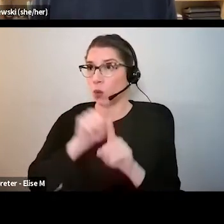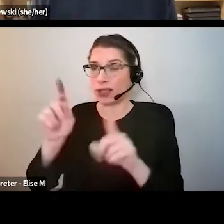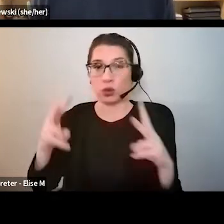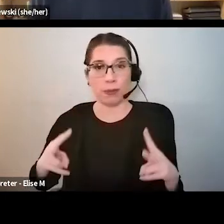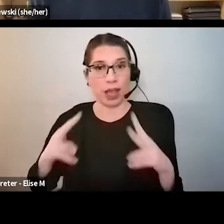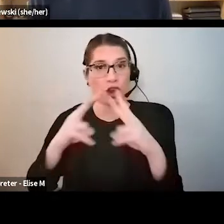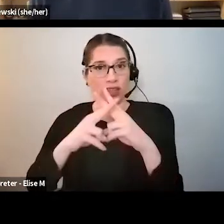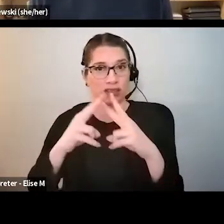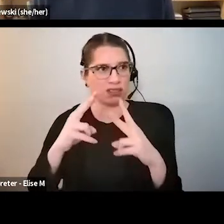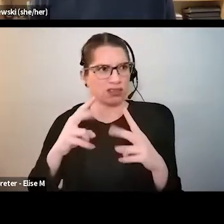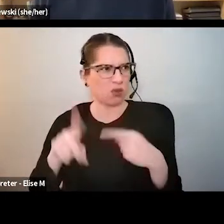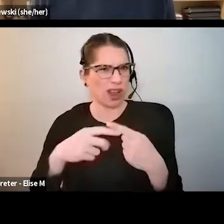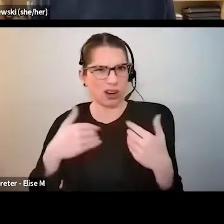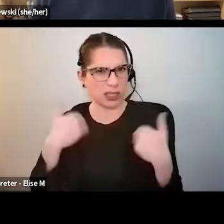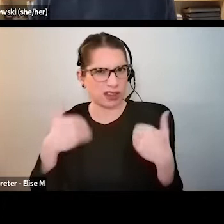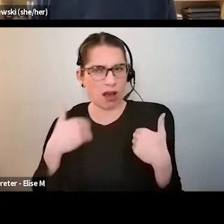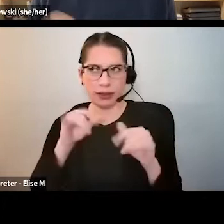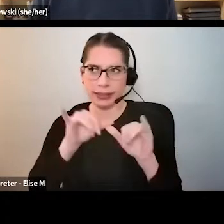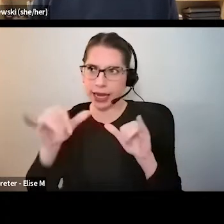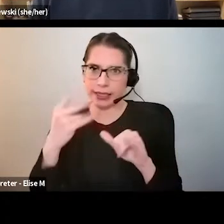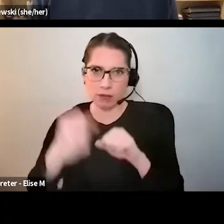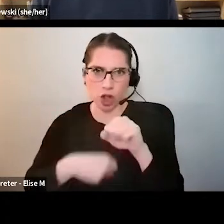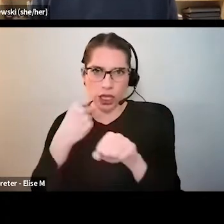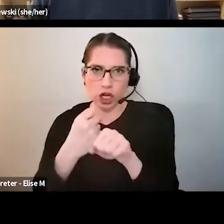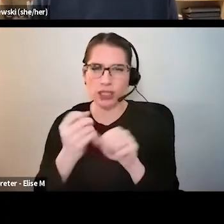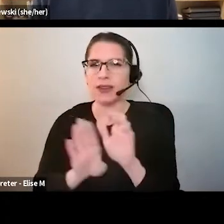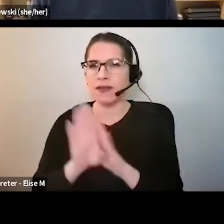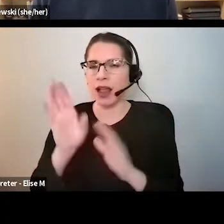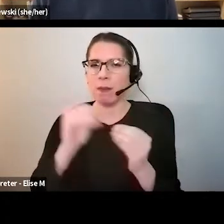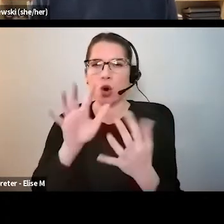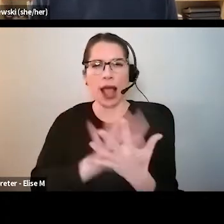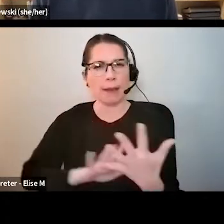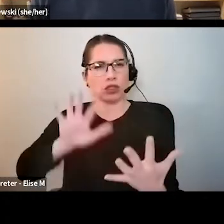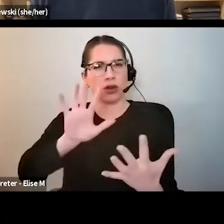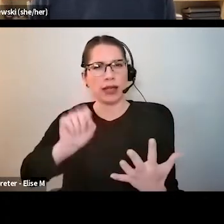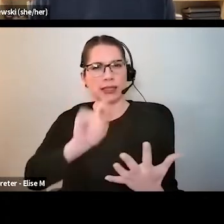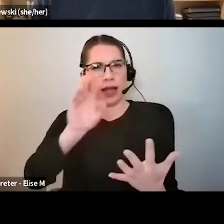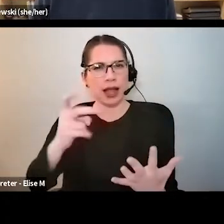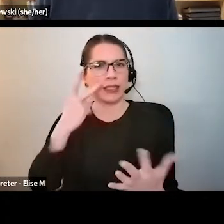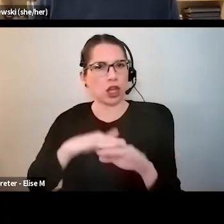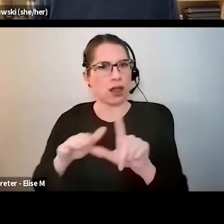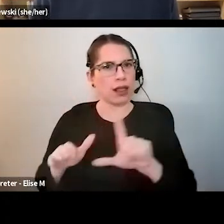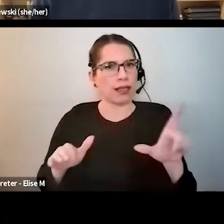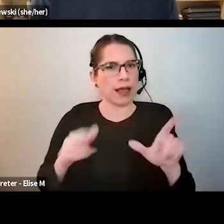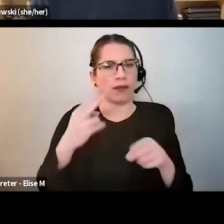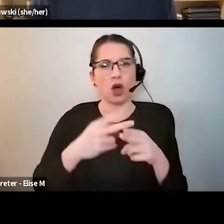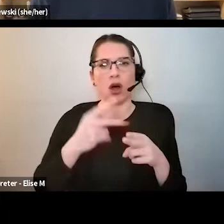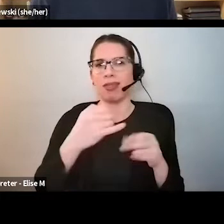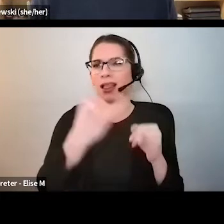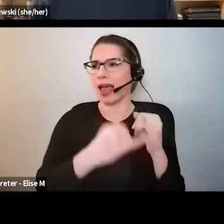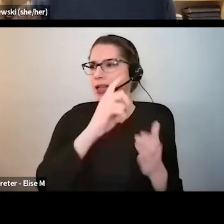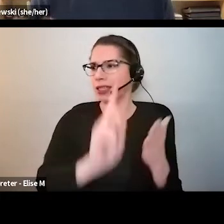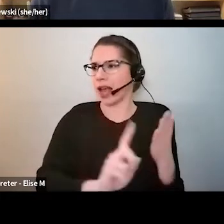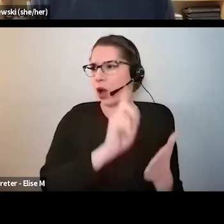artist and developed an abstract style that we can see in the painting on the left called The Last Hour from